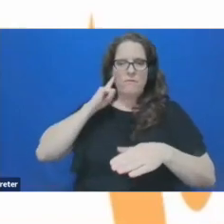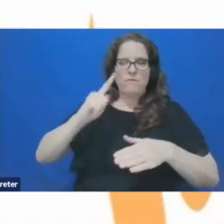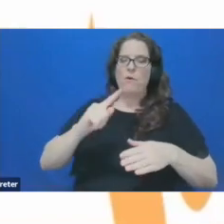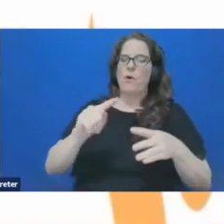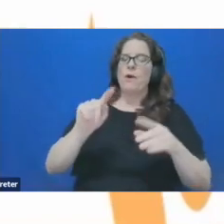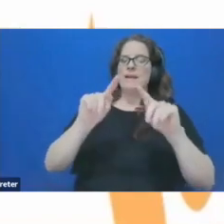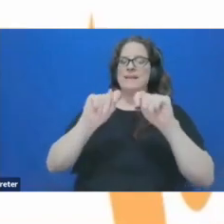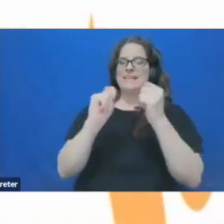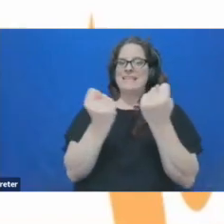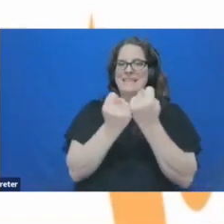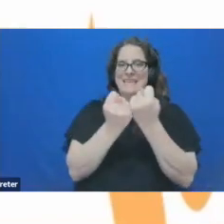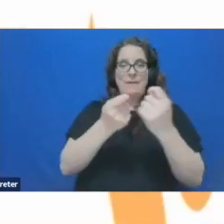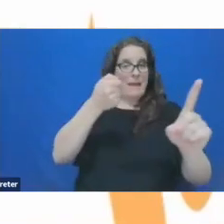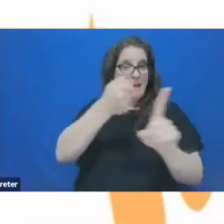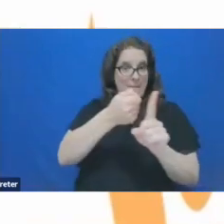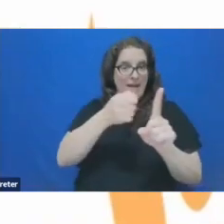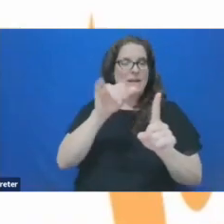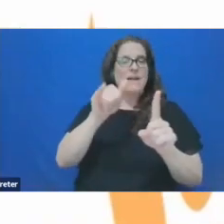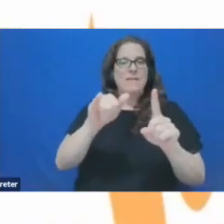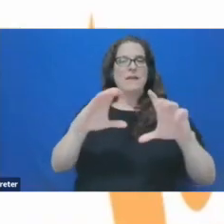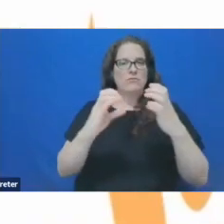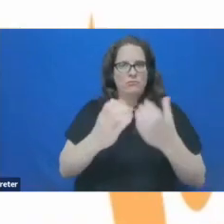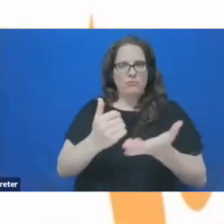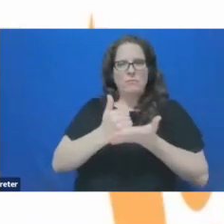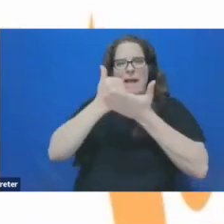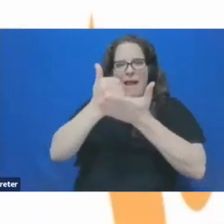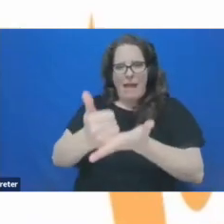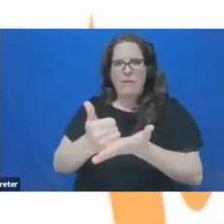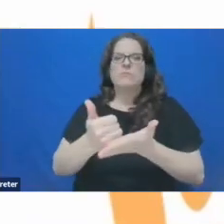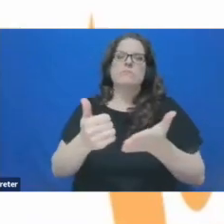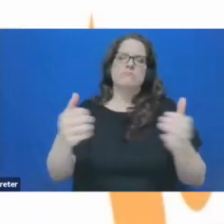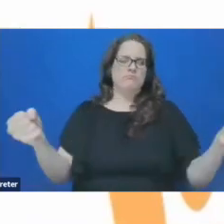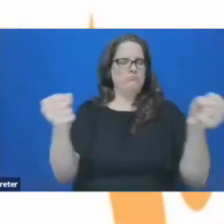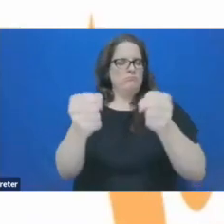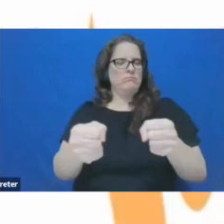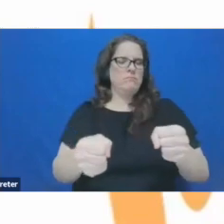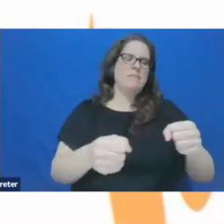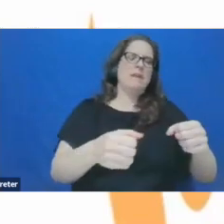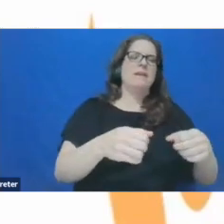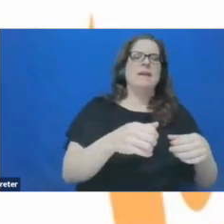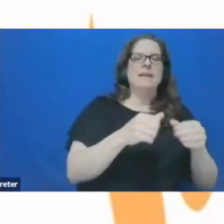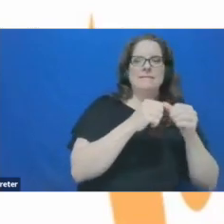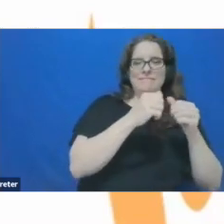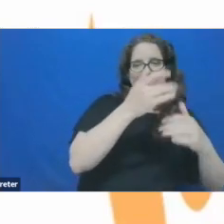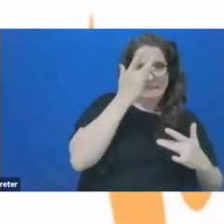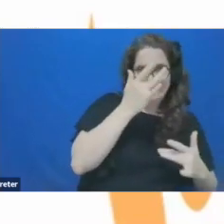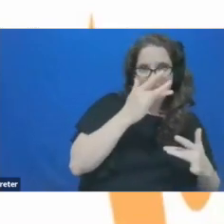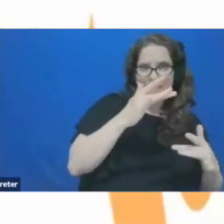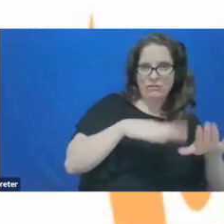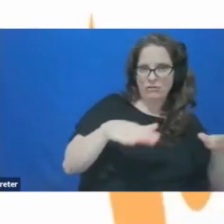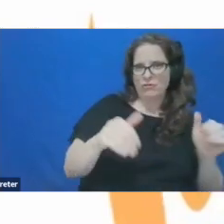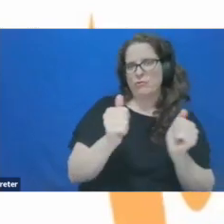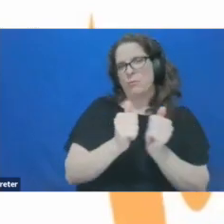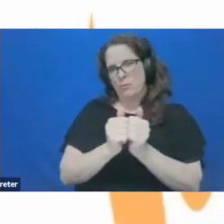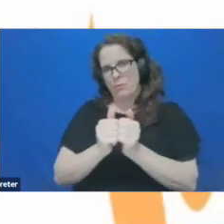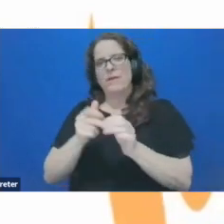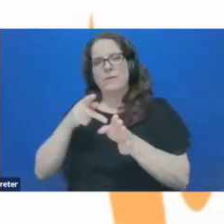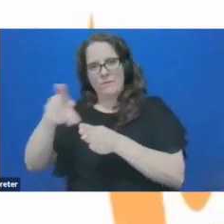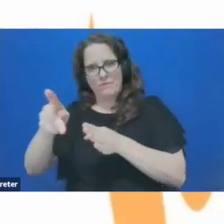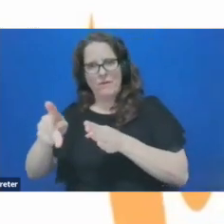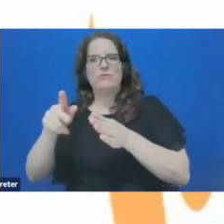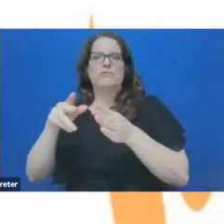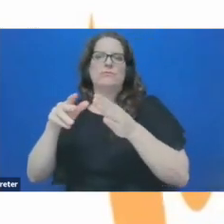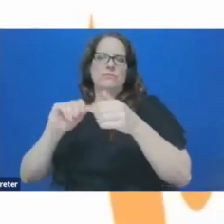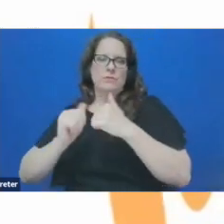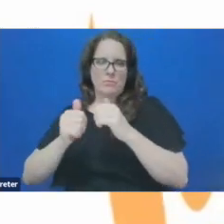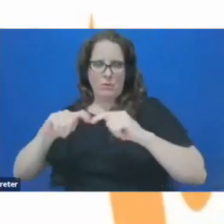Debbie Zane is the Vice President and Senior Trust Officer at Sandy Spring Bank. Debbie has over 15 years of experience in estate planning